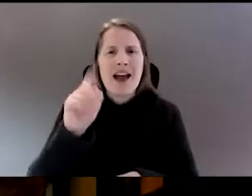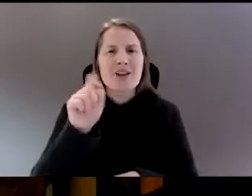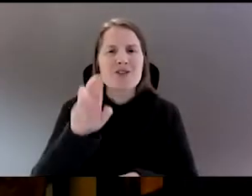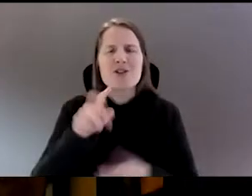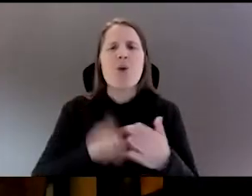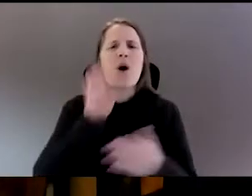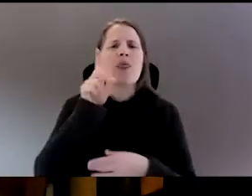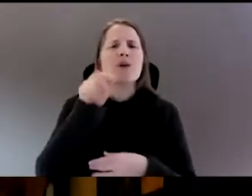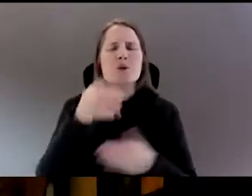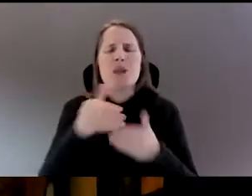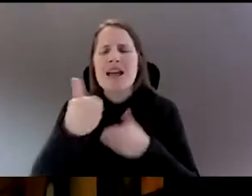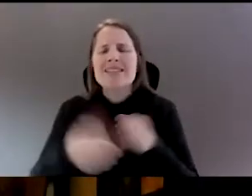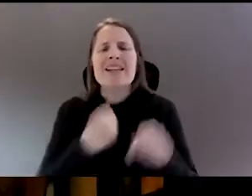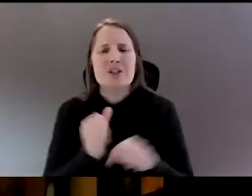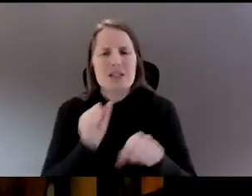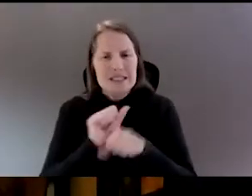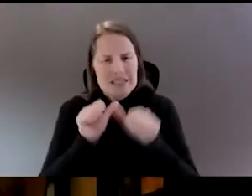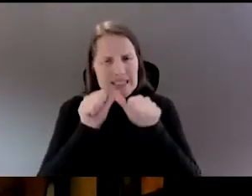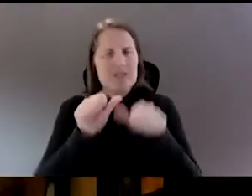continue your equity work?